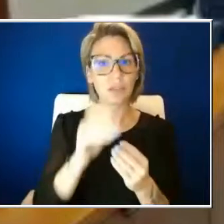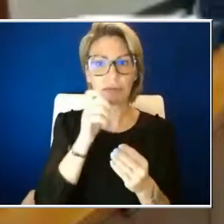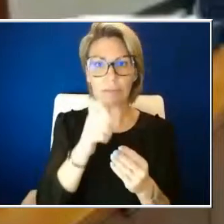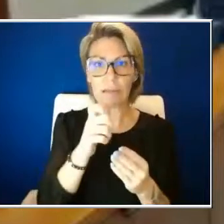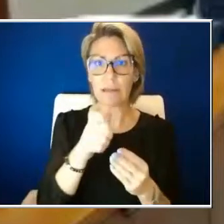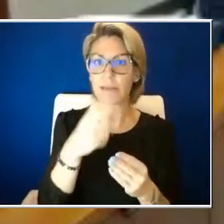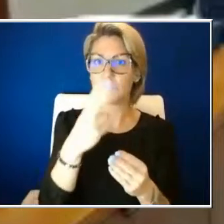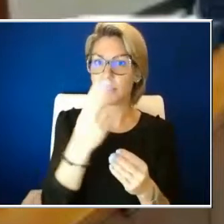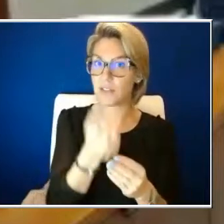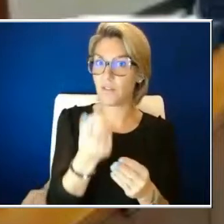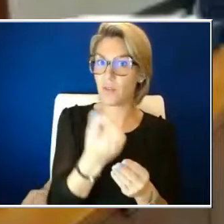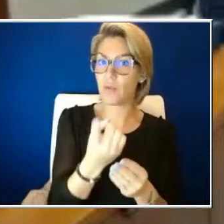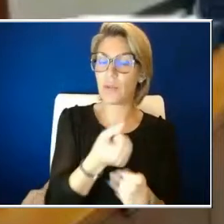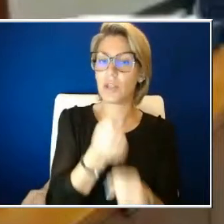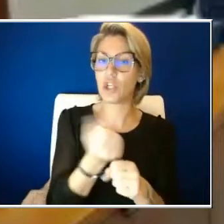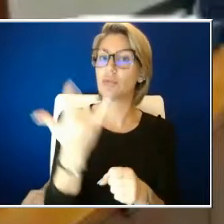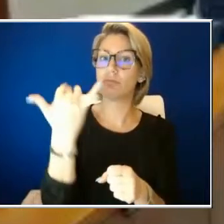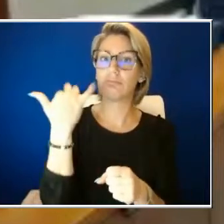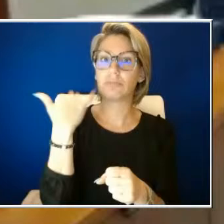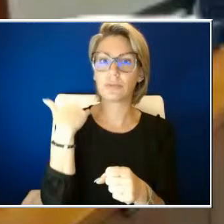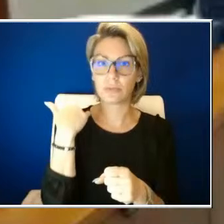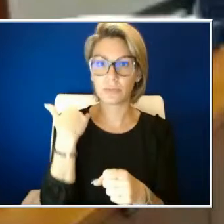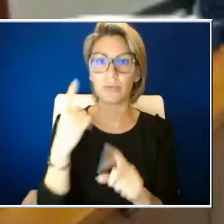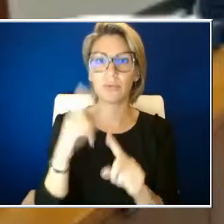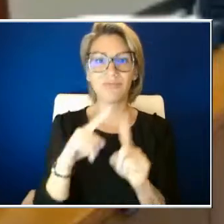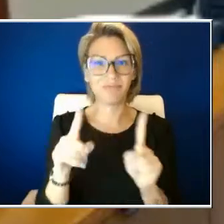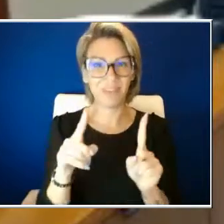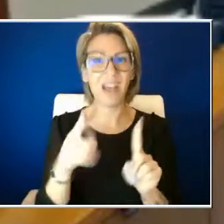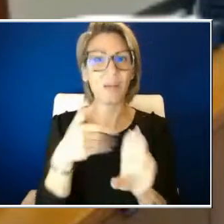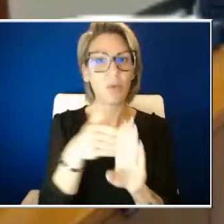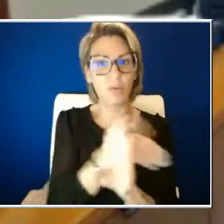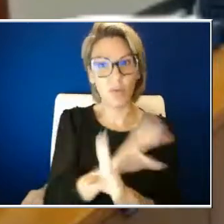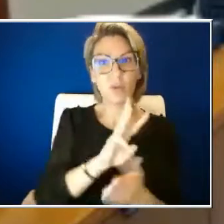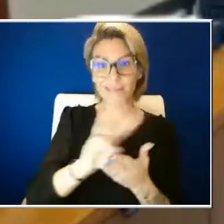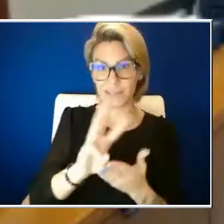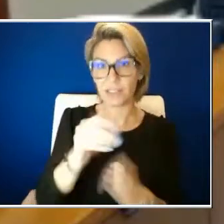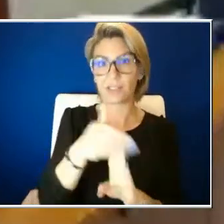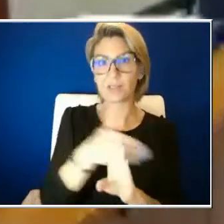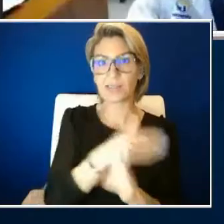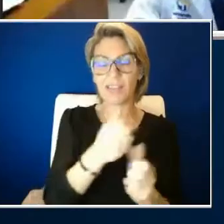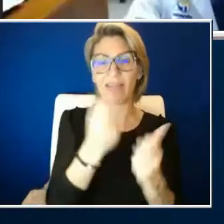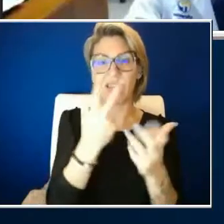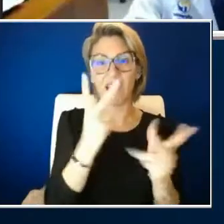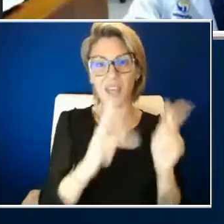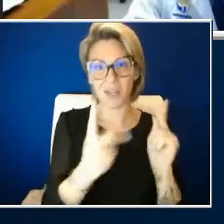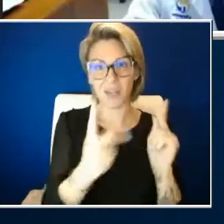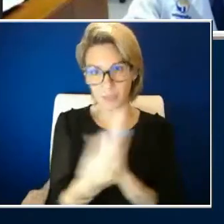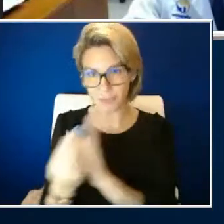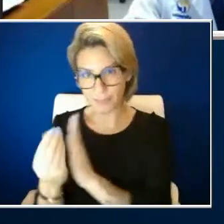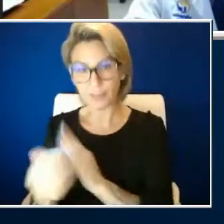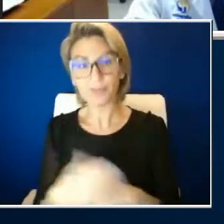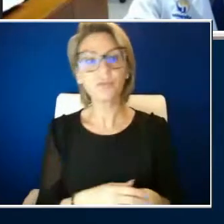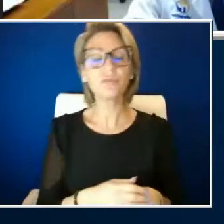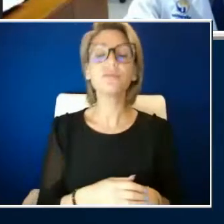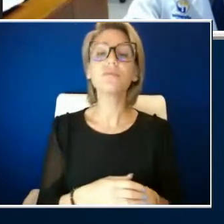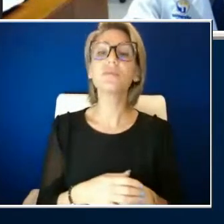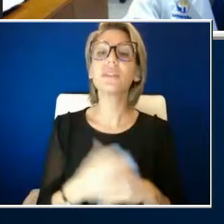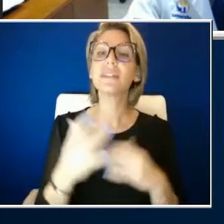years ago, but we've had more people out than we did prior to that 6-week period. I want to come back to that test positivity